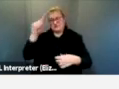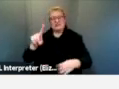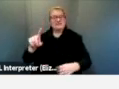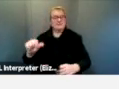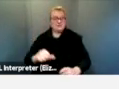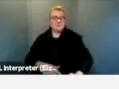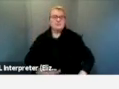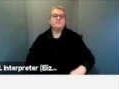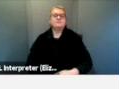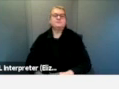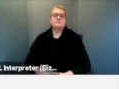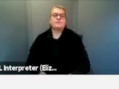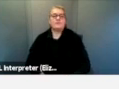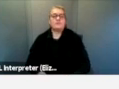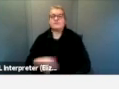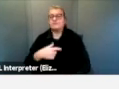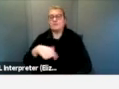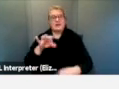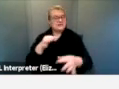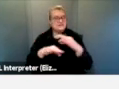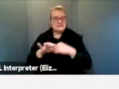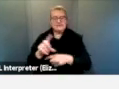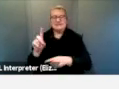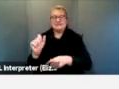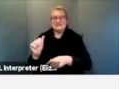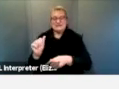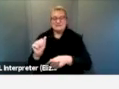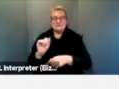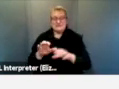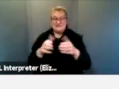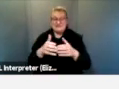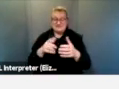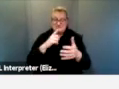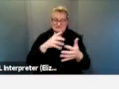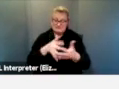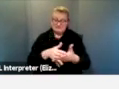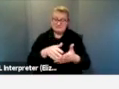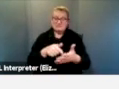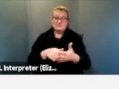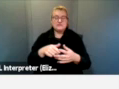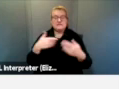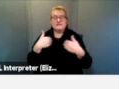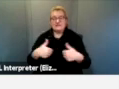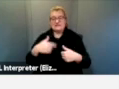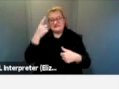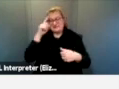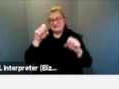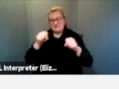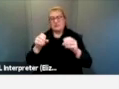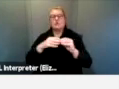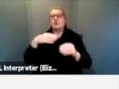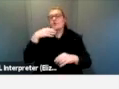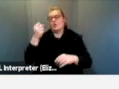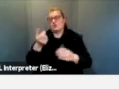disabilities. I have found instead that disability, a category rooted in physical and intellectual capacity, is much older